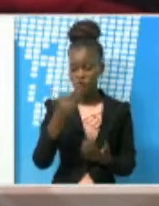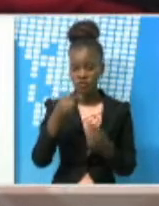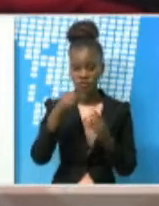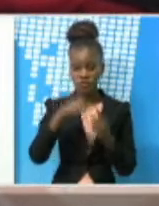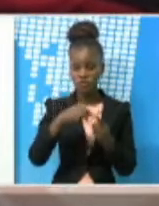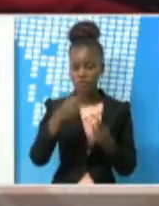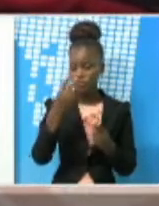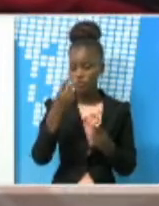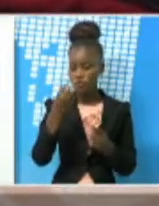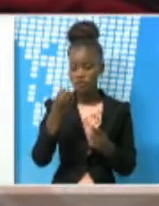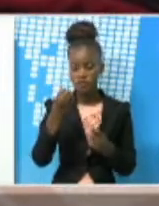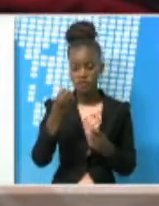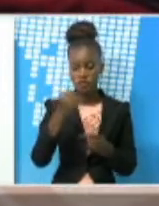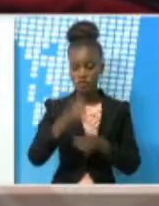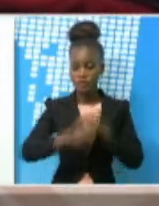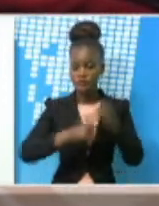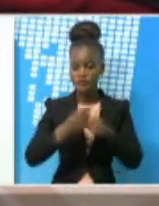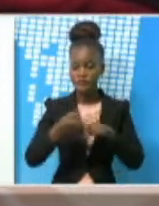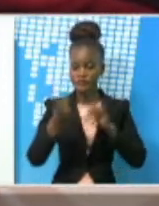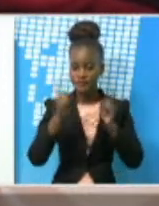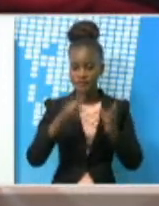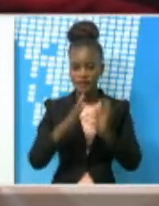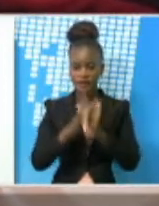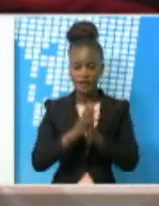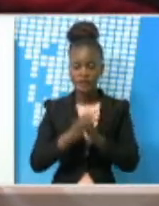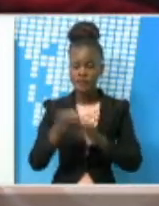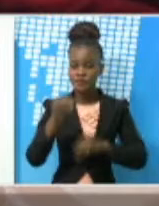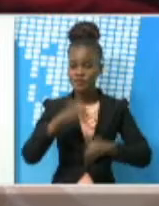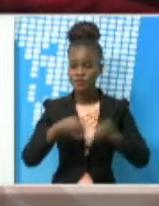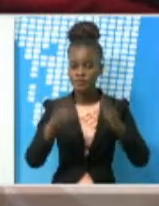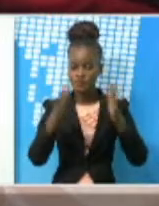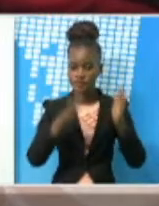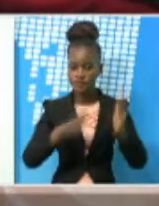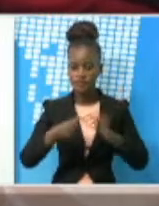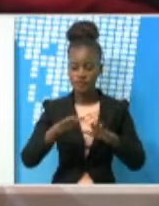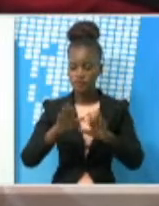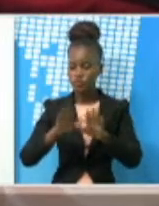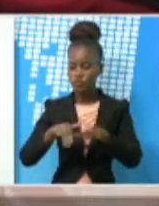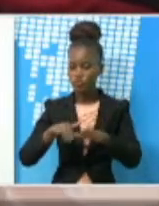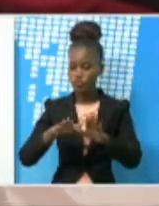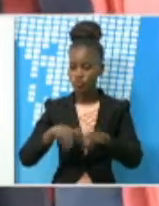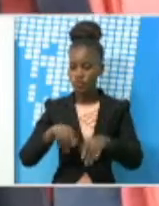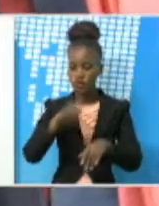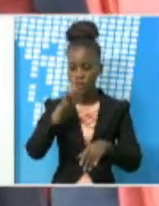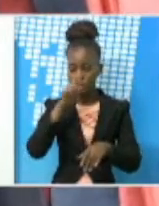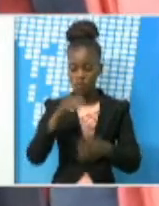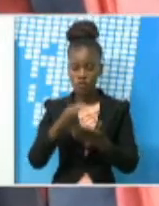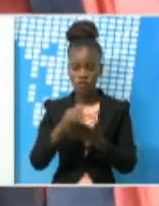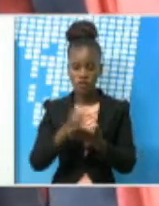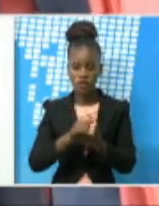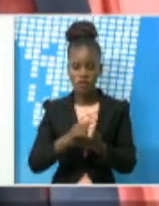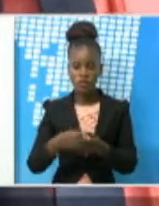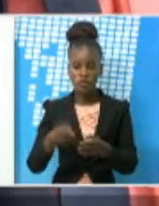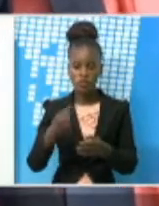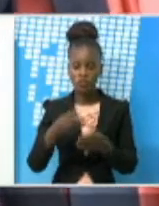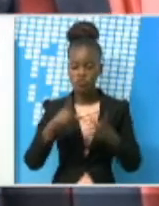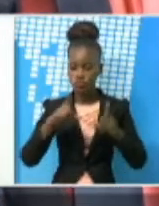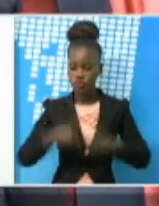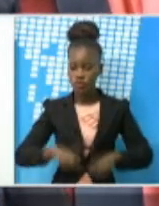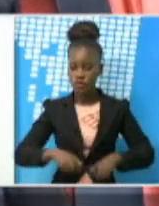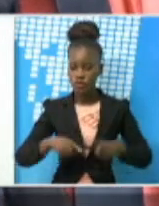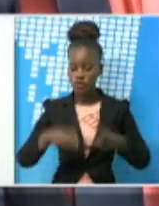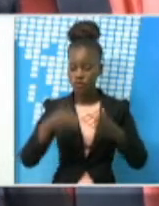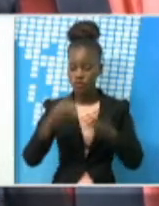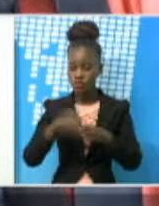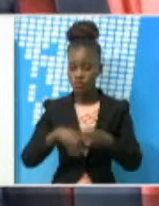rich history for their vibrancy and diversity, ranging from textiles to pottery and a method to earn a livelihood, particularly in